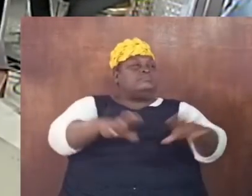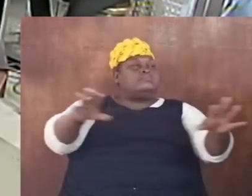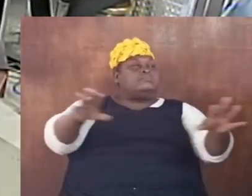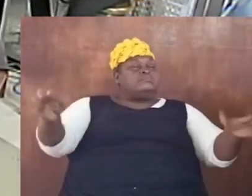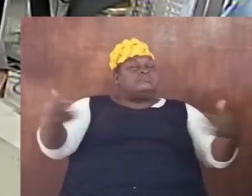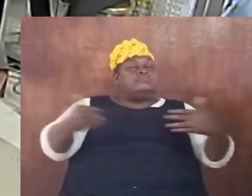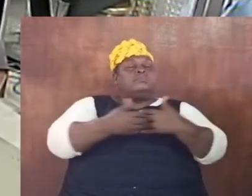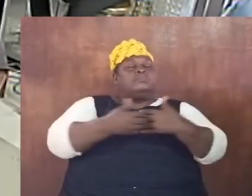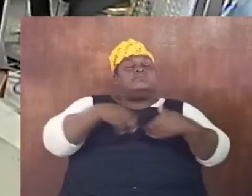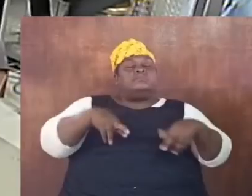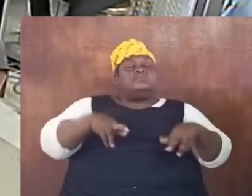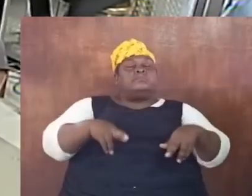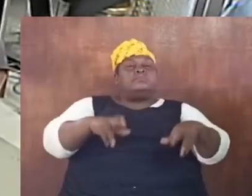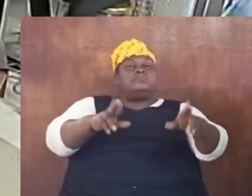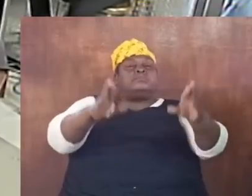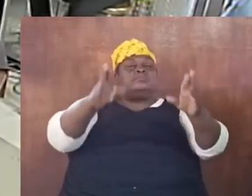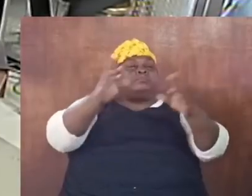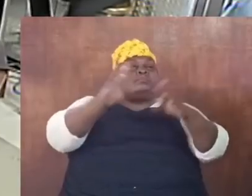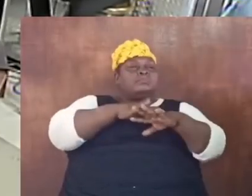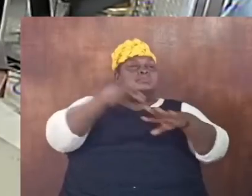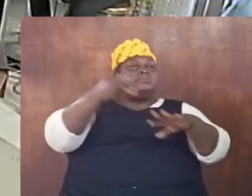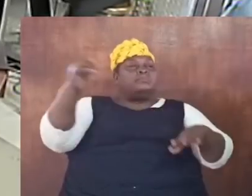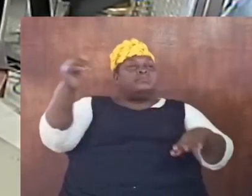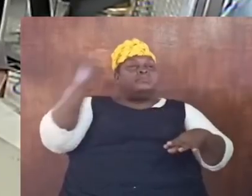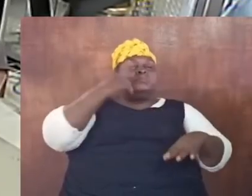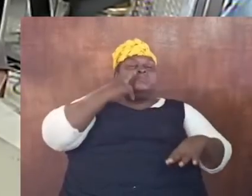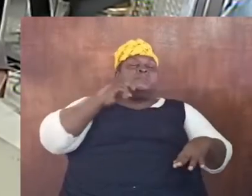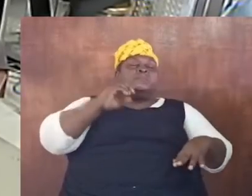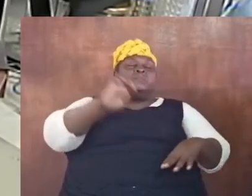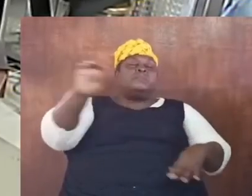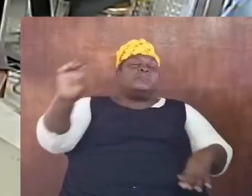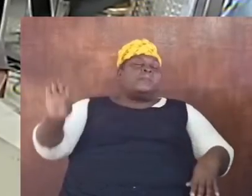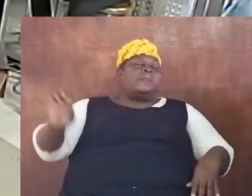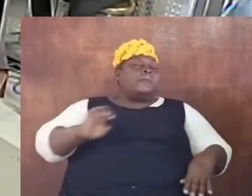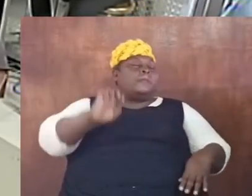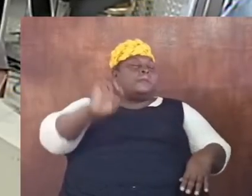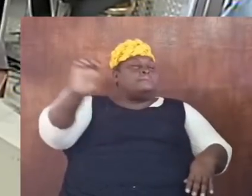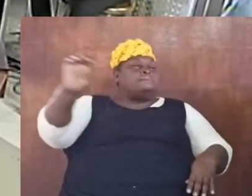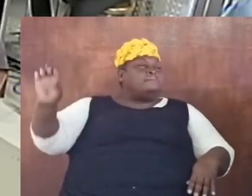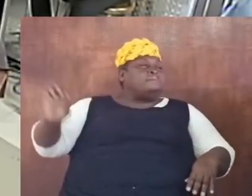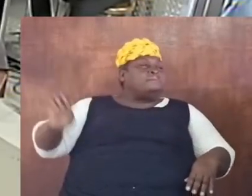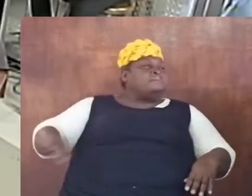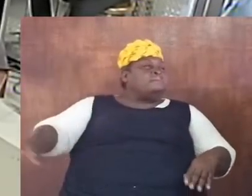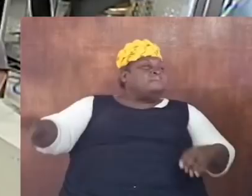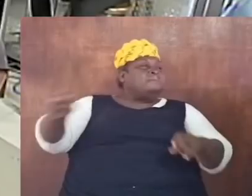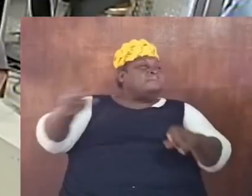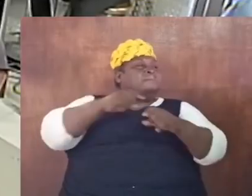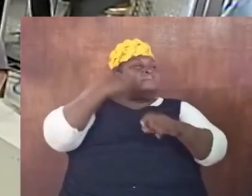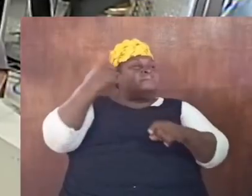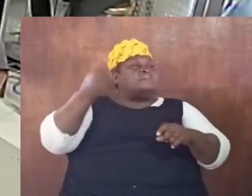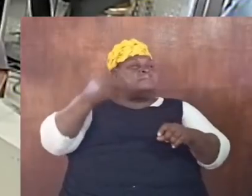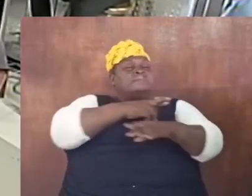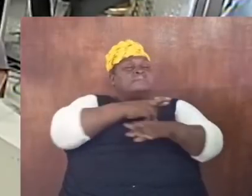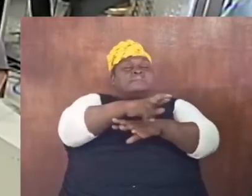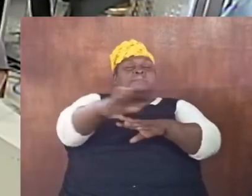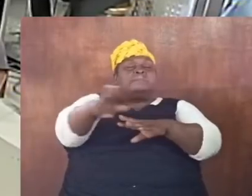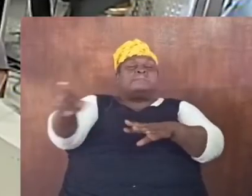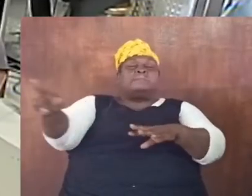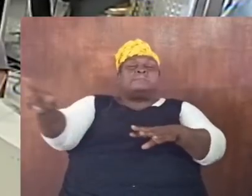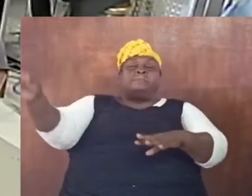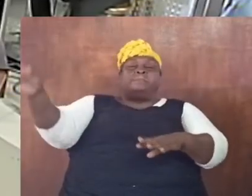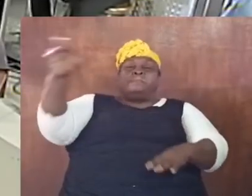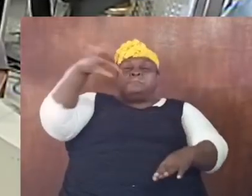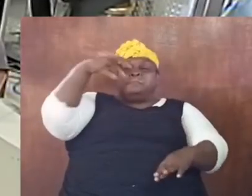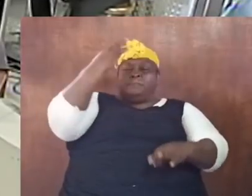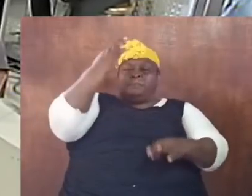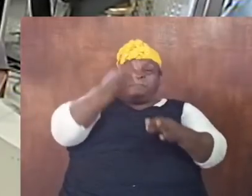Beyond the river that we call the sweet forever, and we only reach that shore by